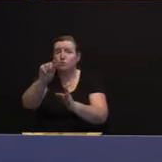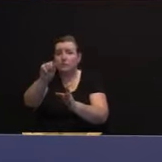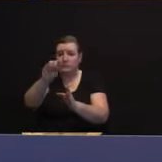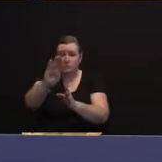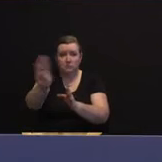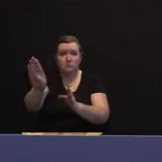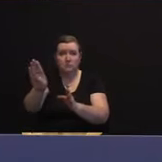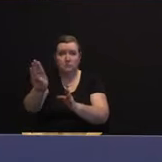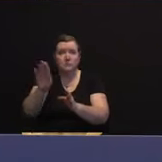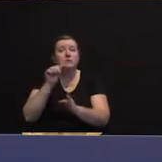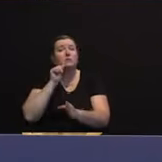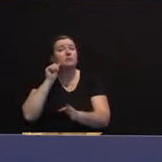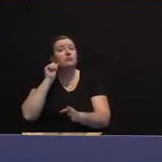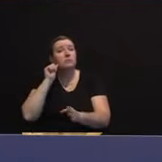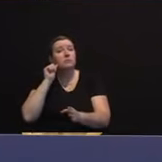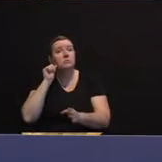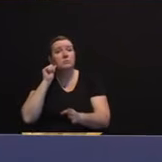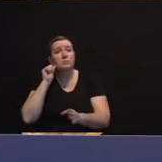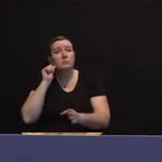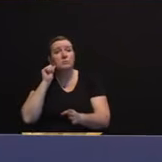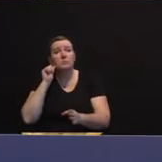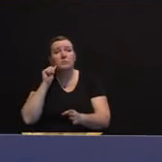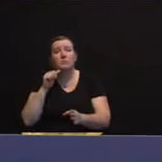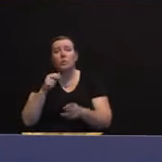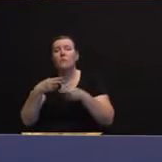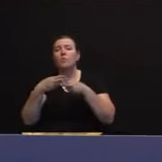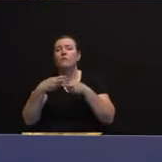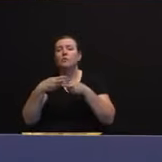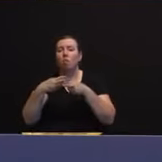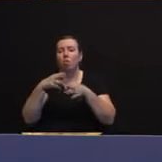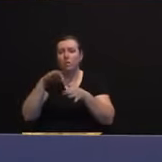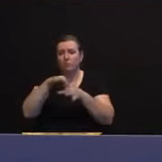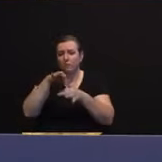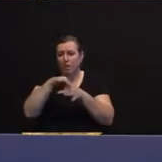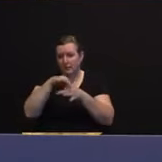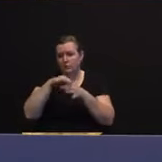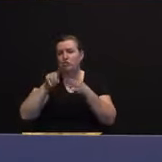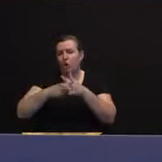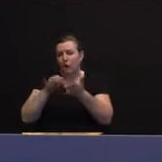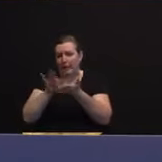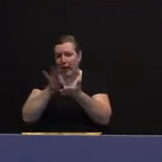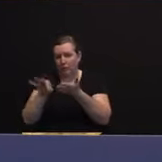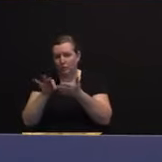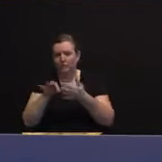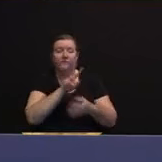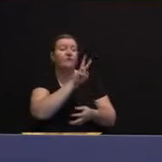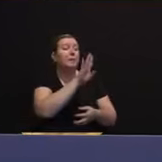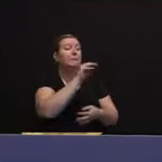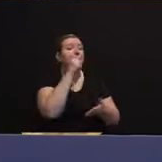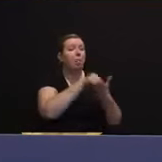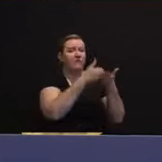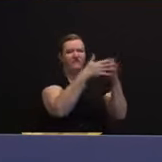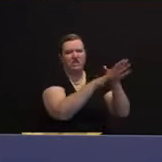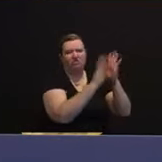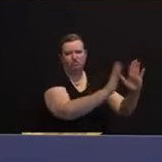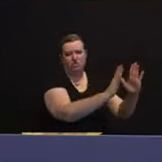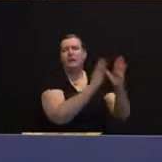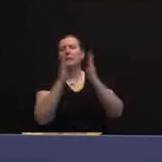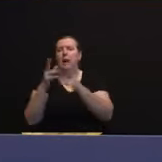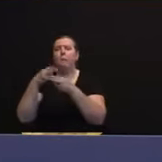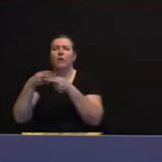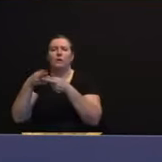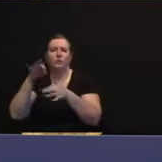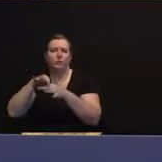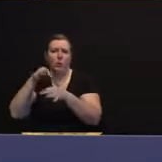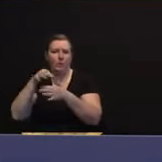were start to be counted. I know that the mail-in number ultimately got over 4.4 million. That's